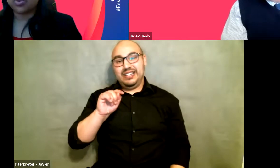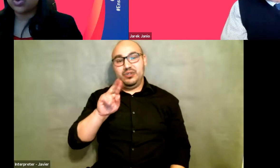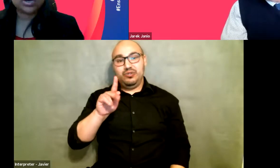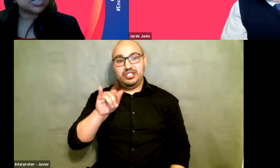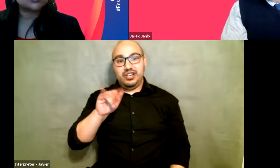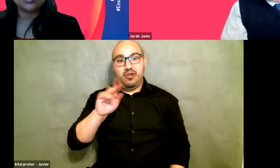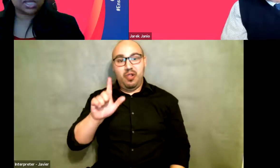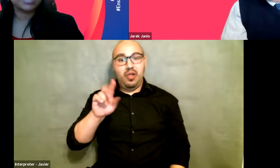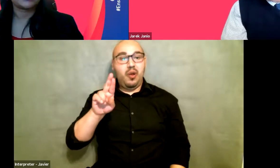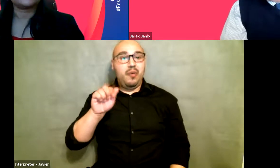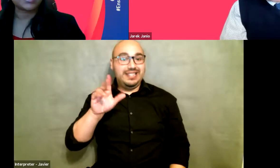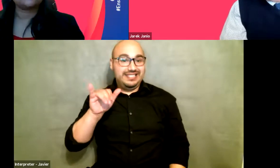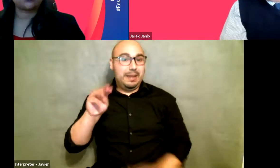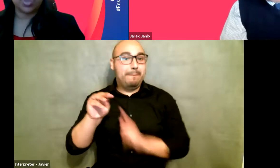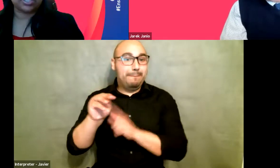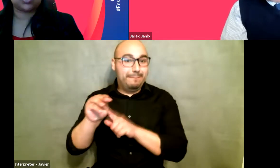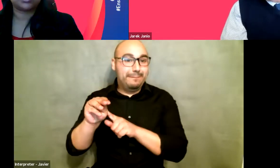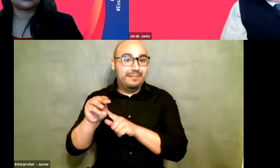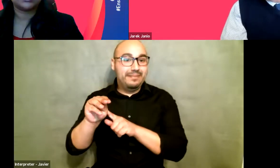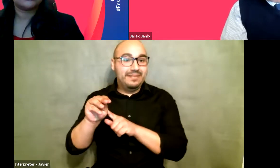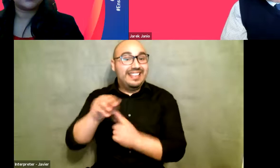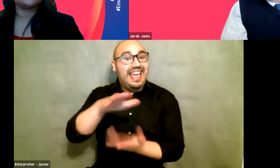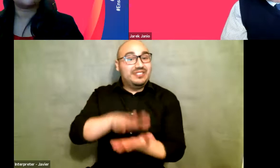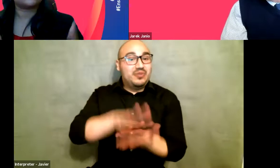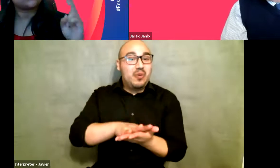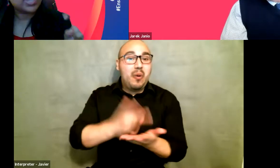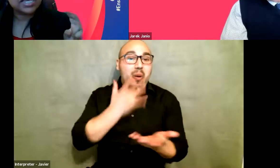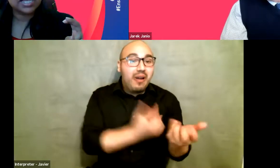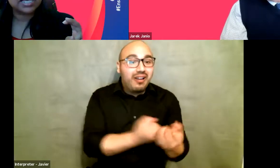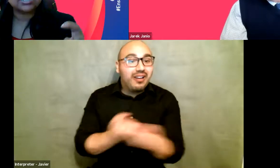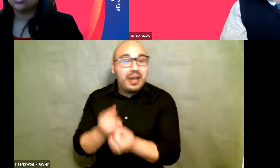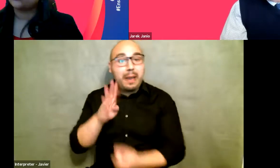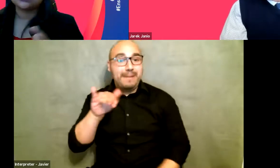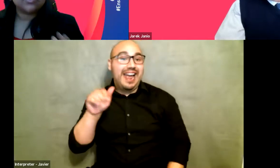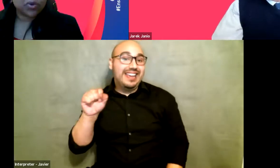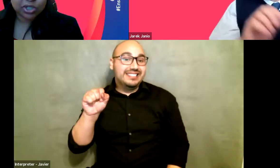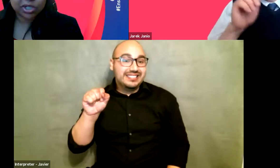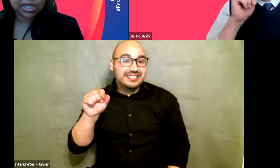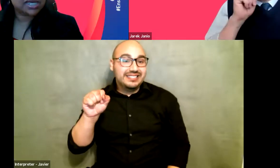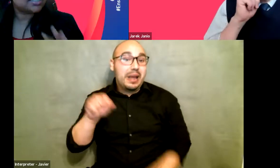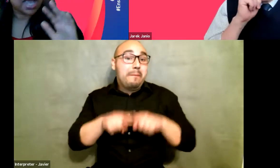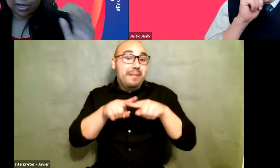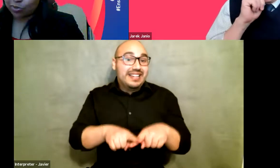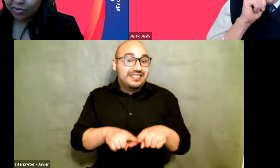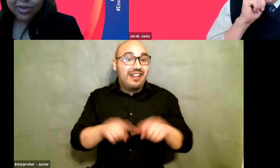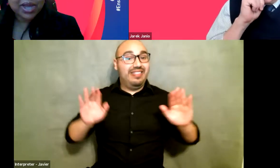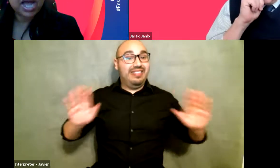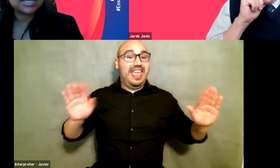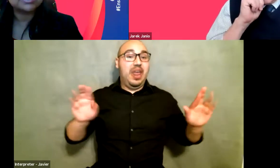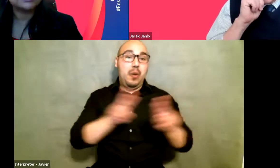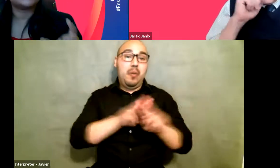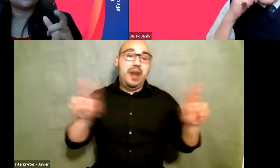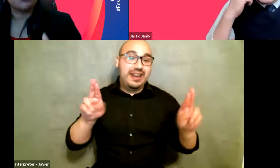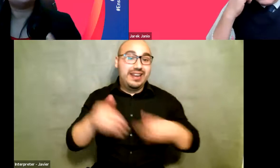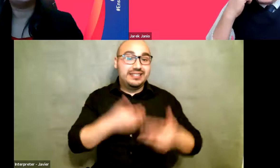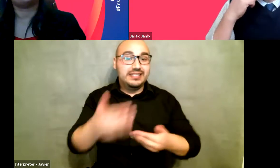bias where we want to sort and categorize students based on their readiness, which unfortunately, and to be very